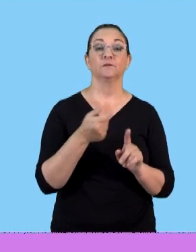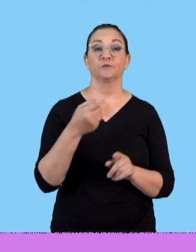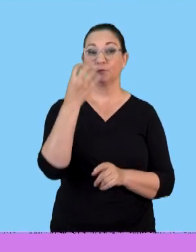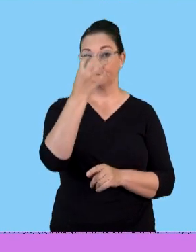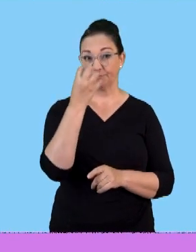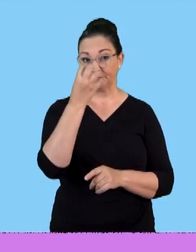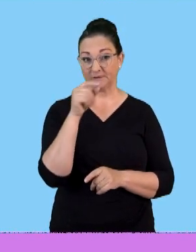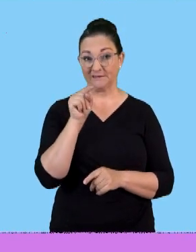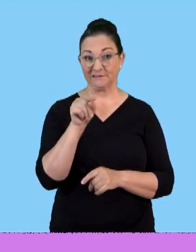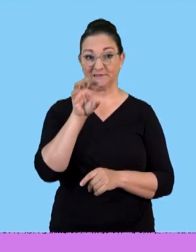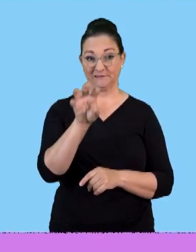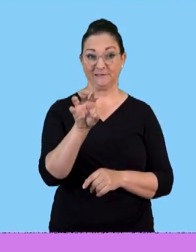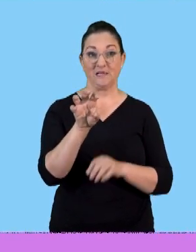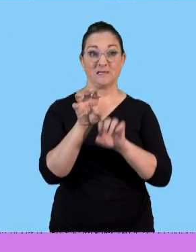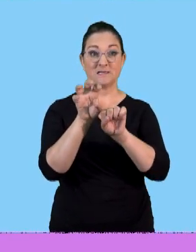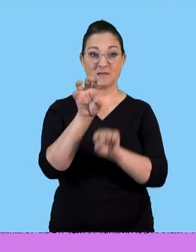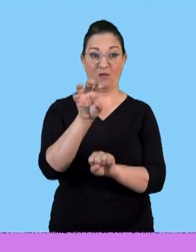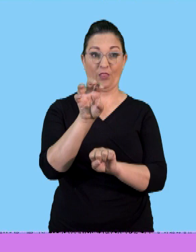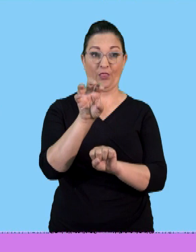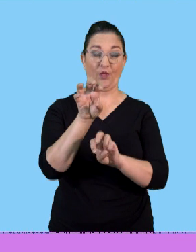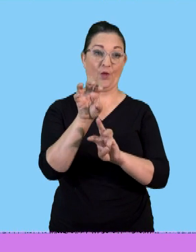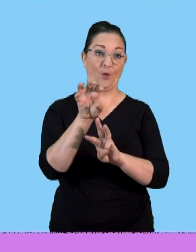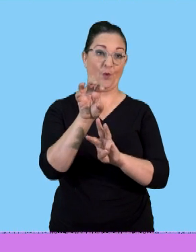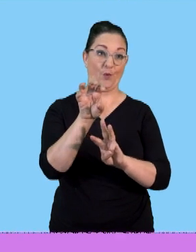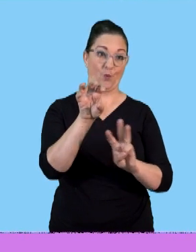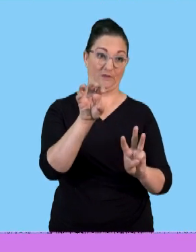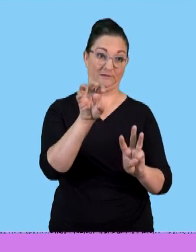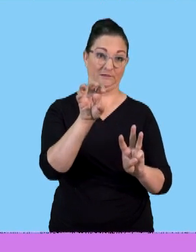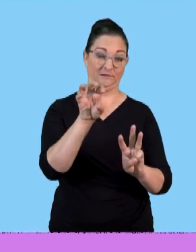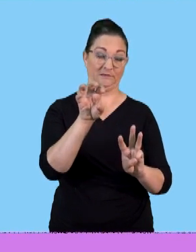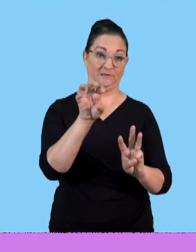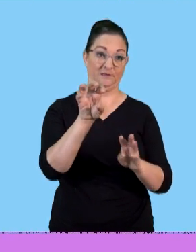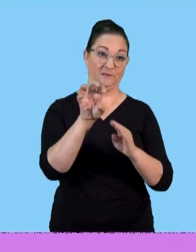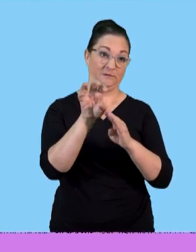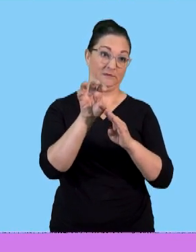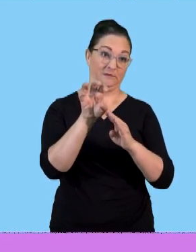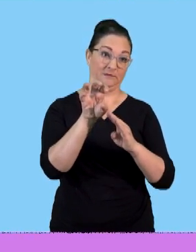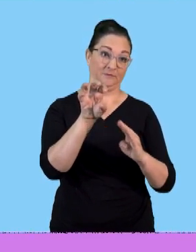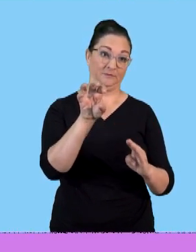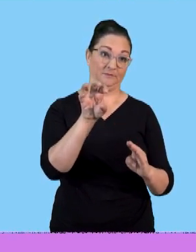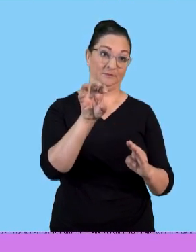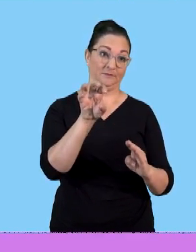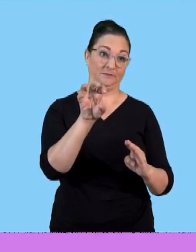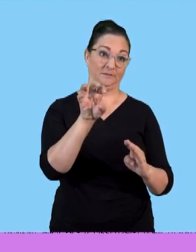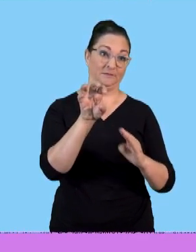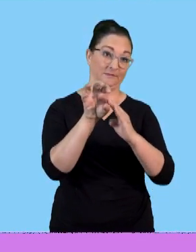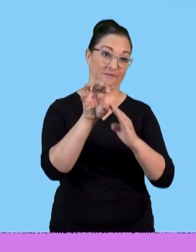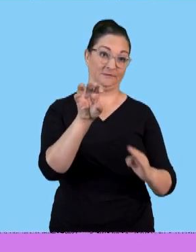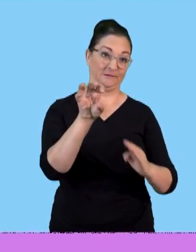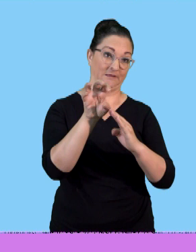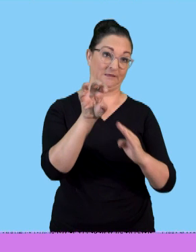There. South meaning it's downwards, and west means it's to my left. So it will be, that